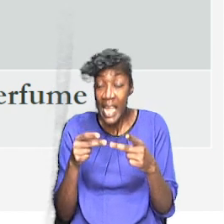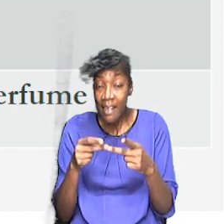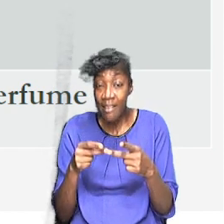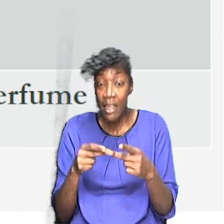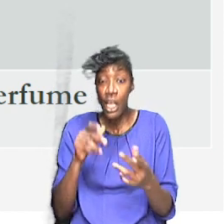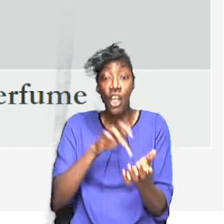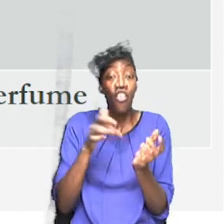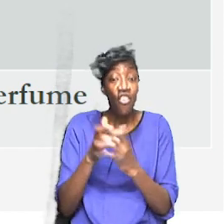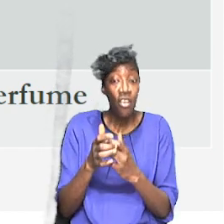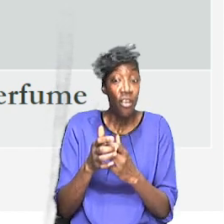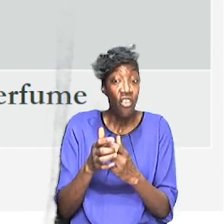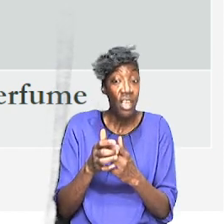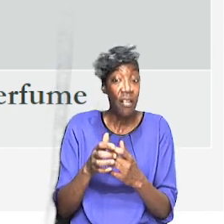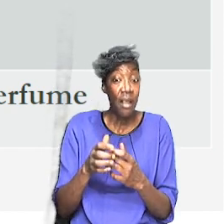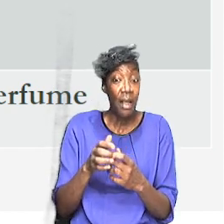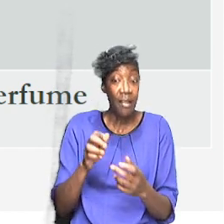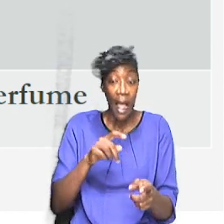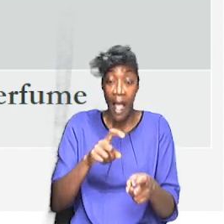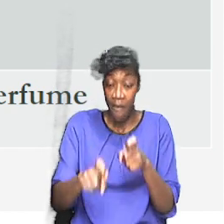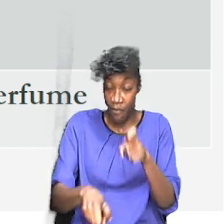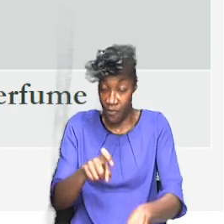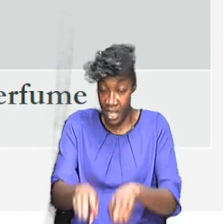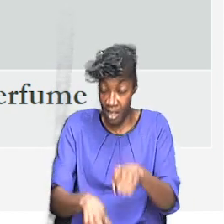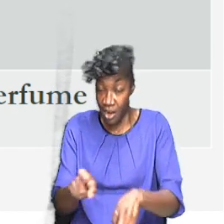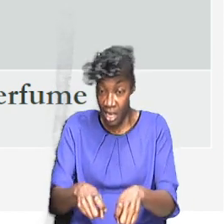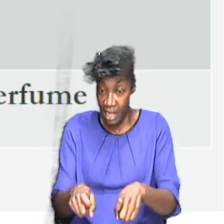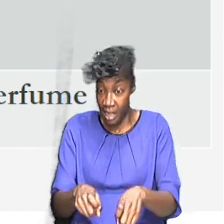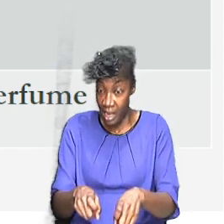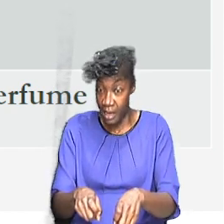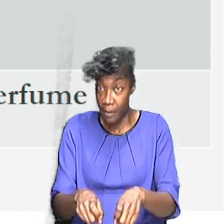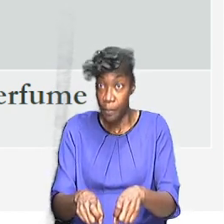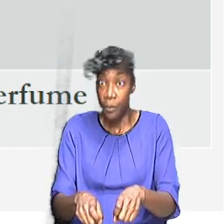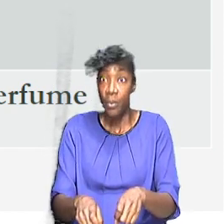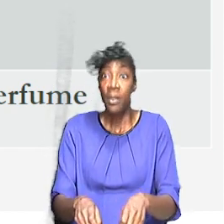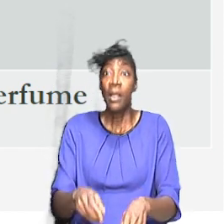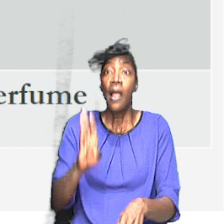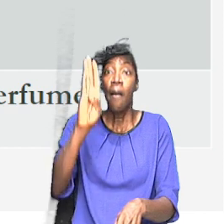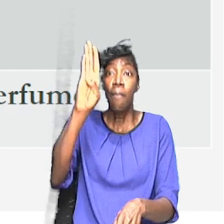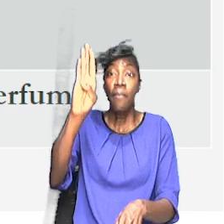Bethany. Now, Bethany, brethren, is to the south. Bethany is